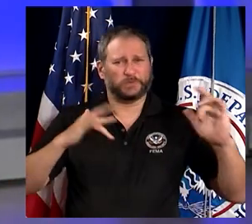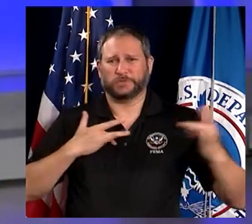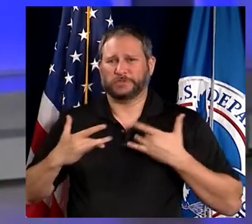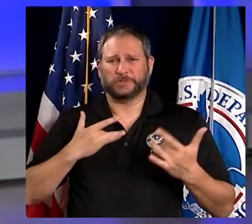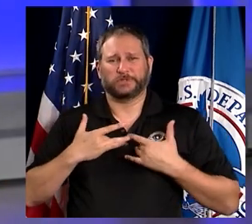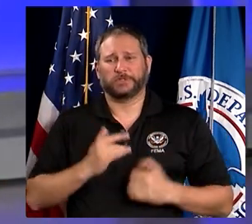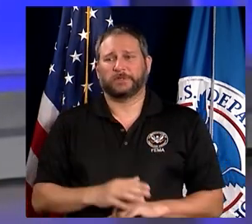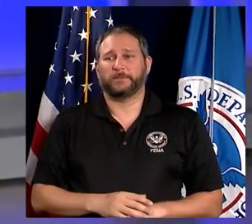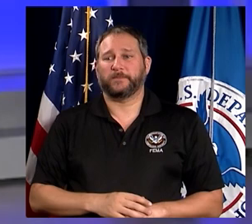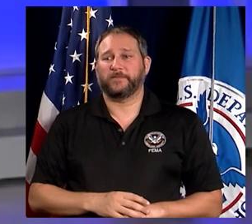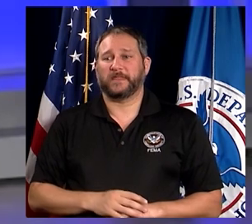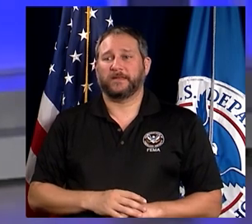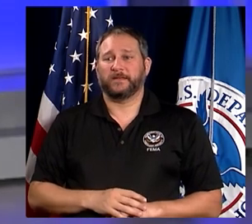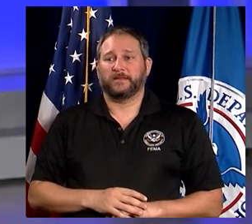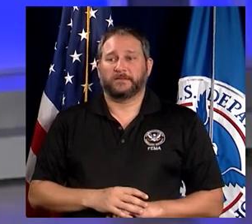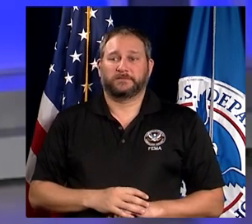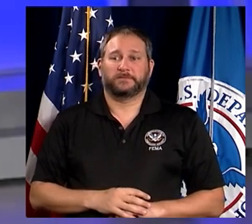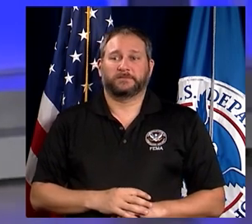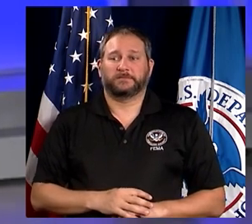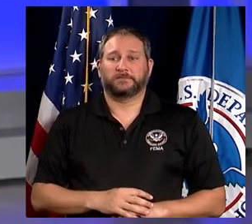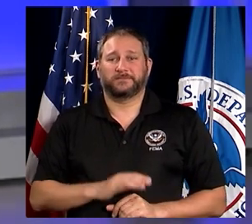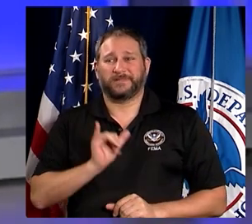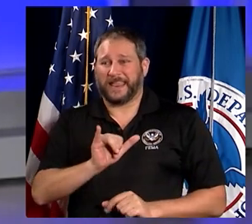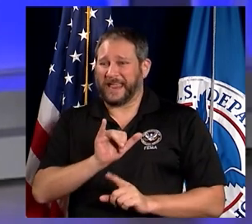know, that's sort of the nature of this. We don't know